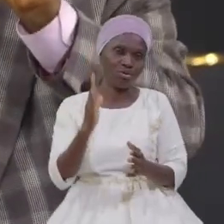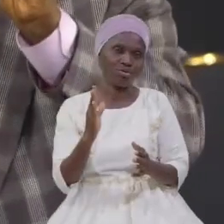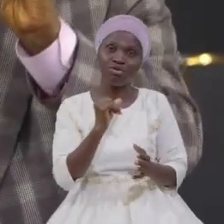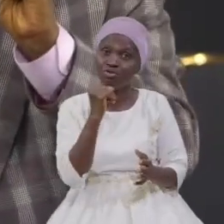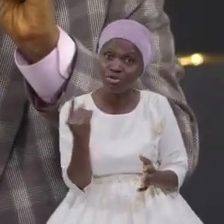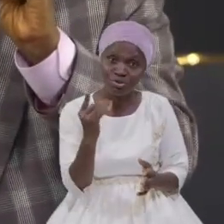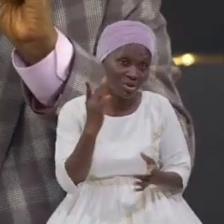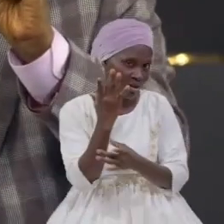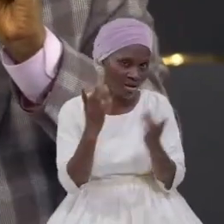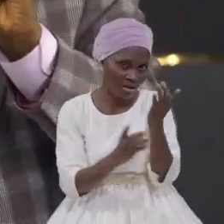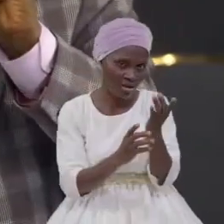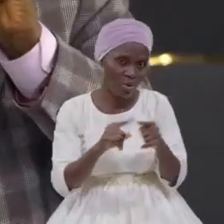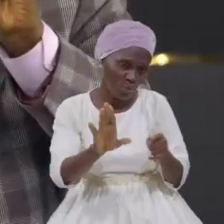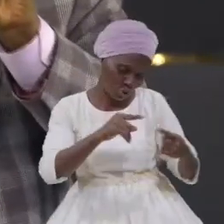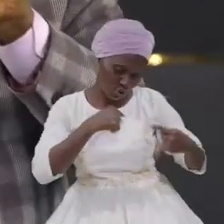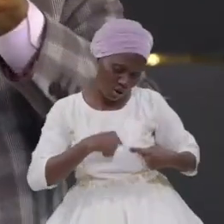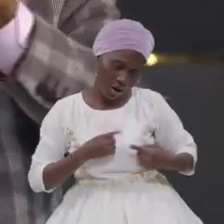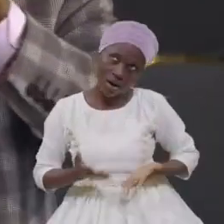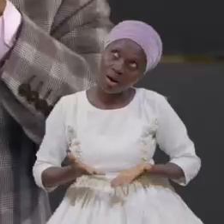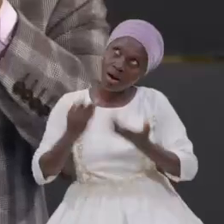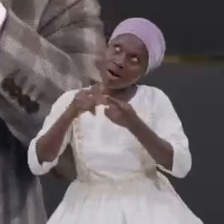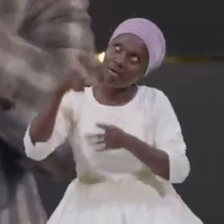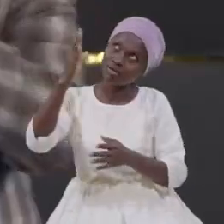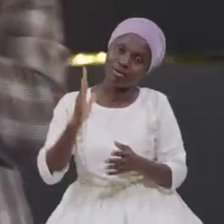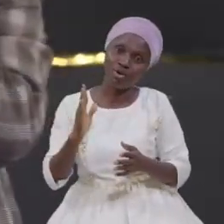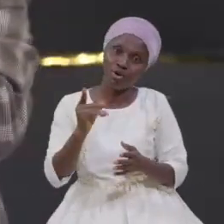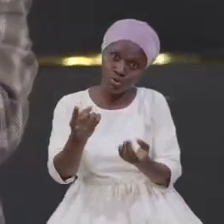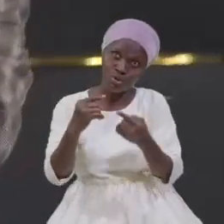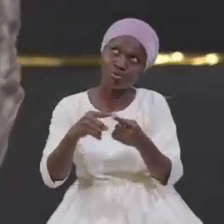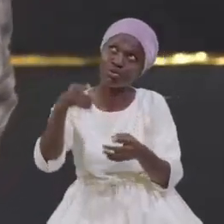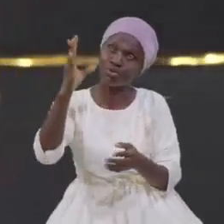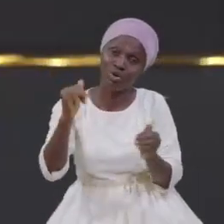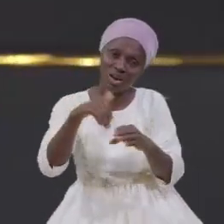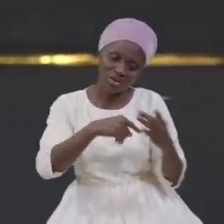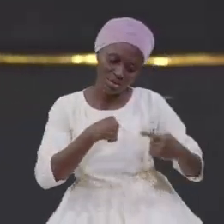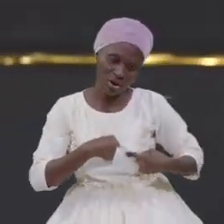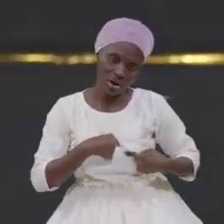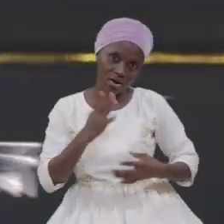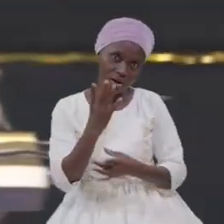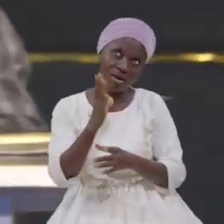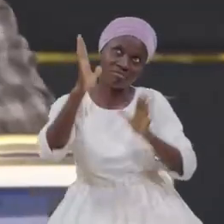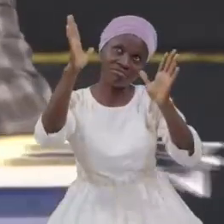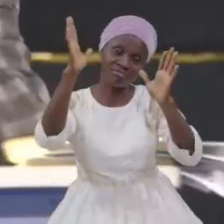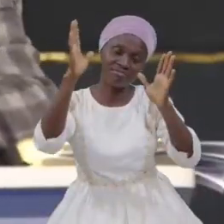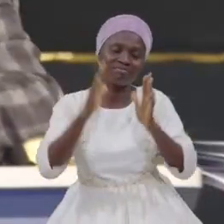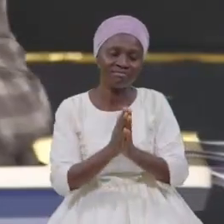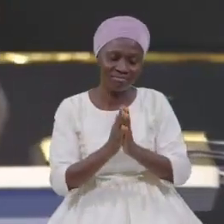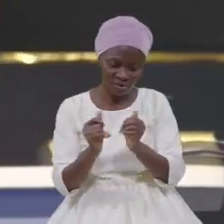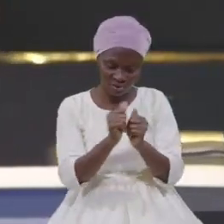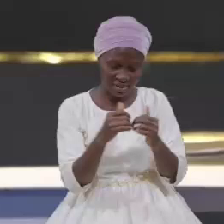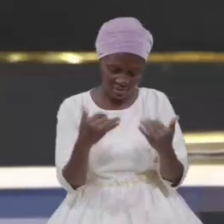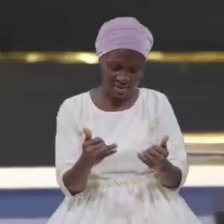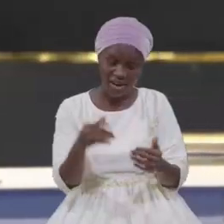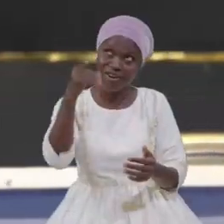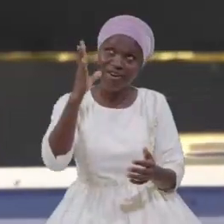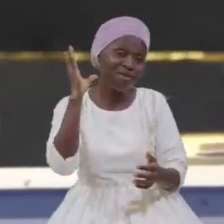truly you have come to the Lord in your heart, to raise up that hand. We're praying together, and God will